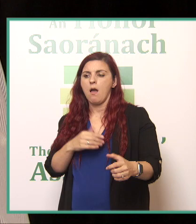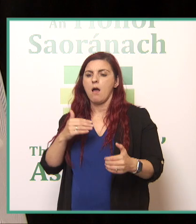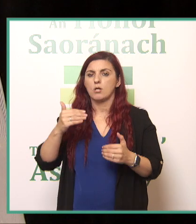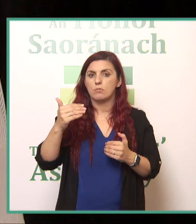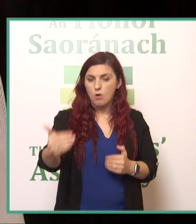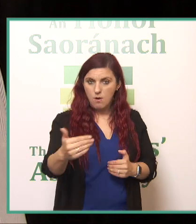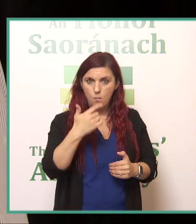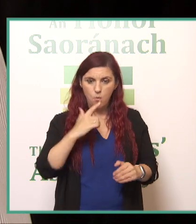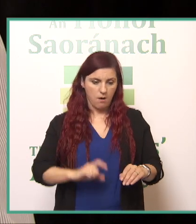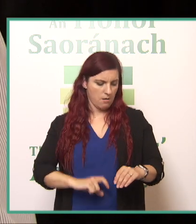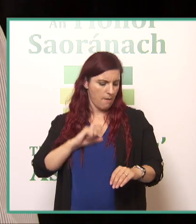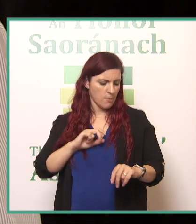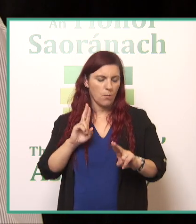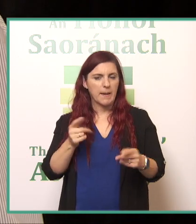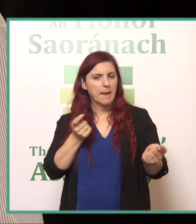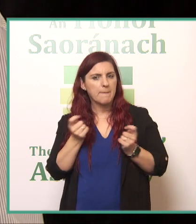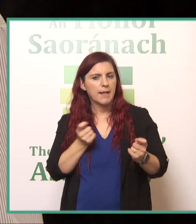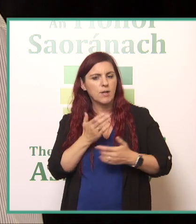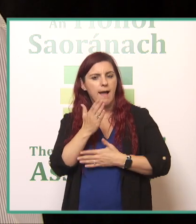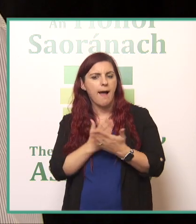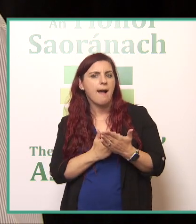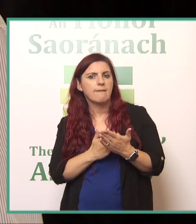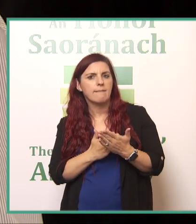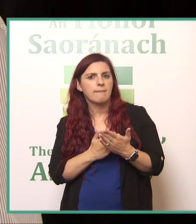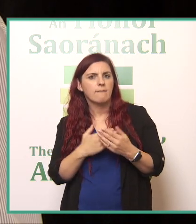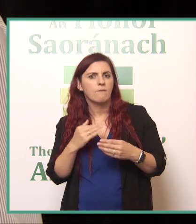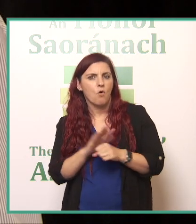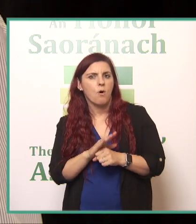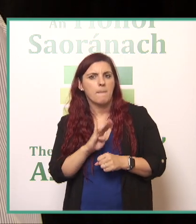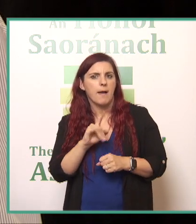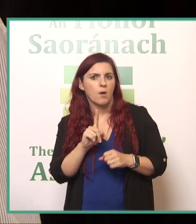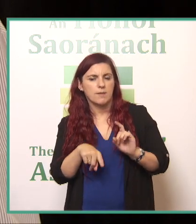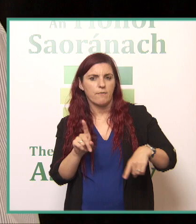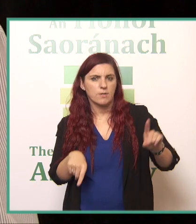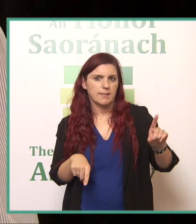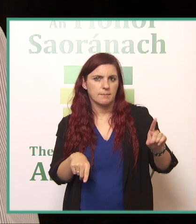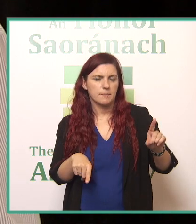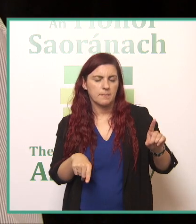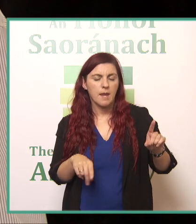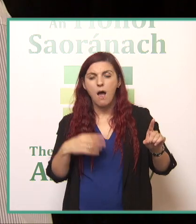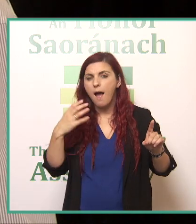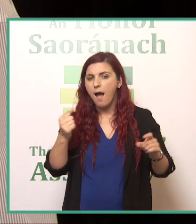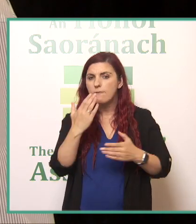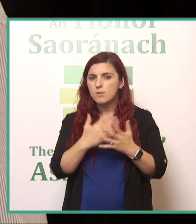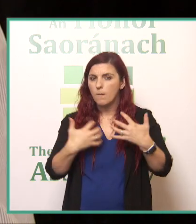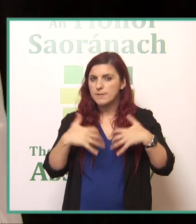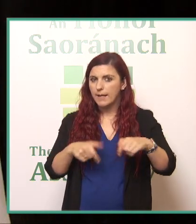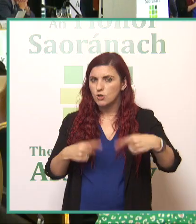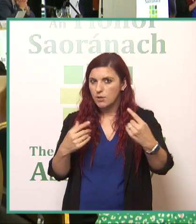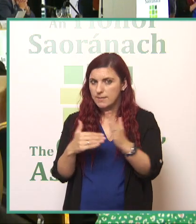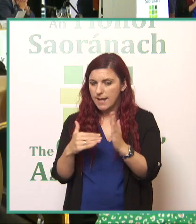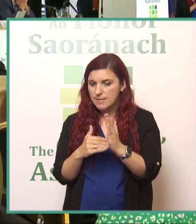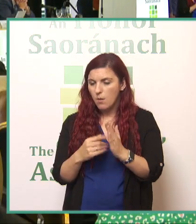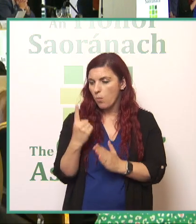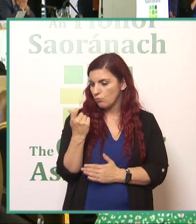confident that we can be managing half of our estate primarily for biodiversity. Now, there are technical challenges, and one thing that we've done